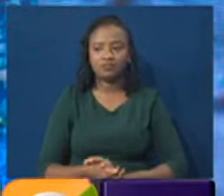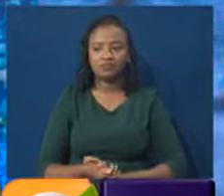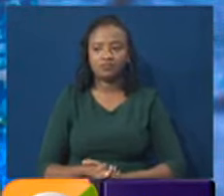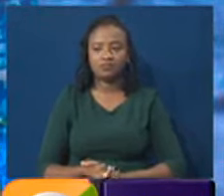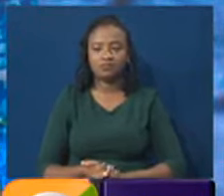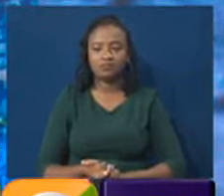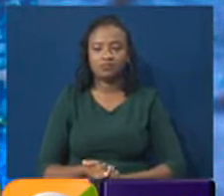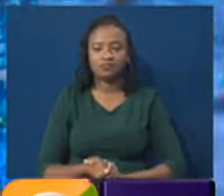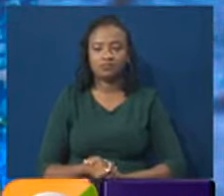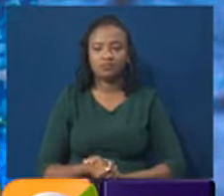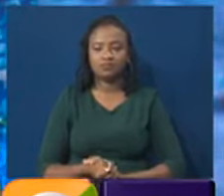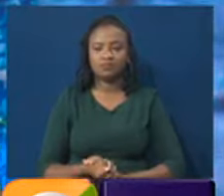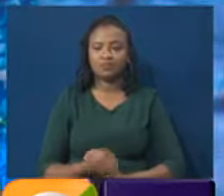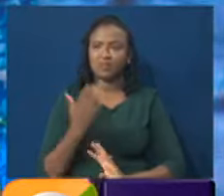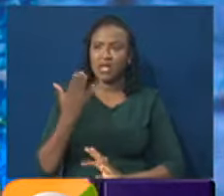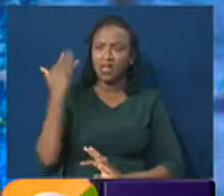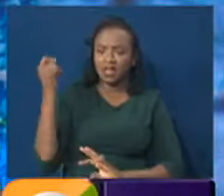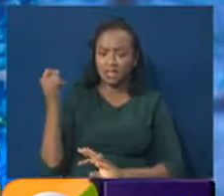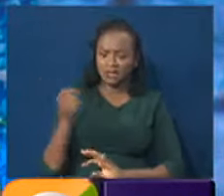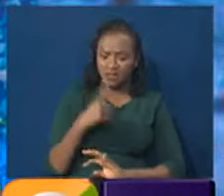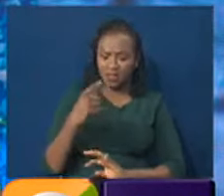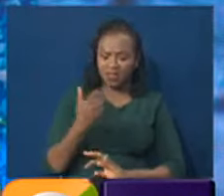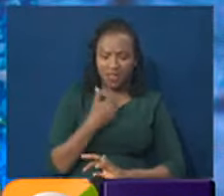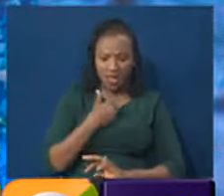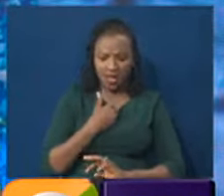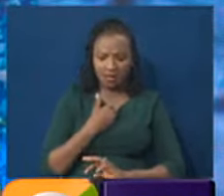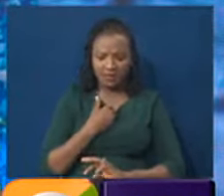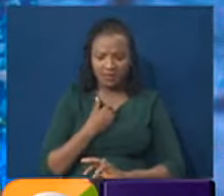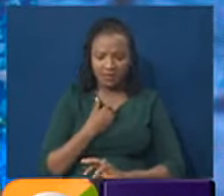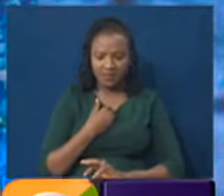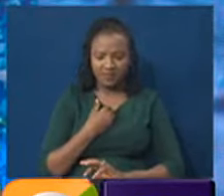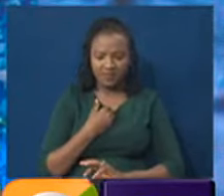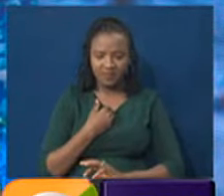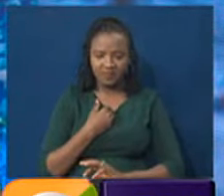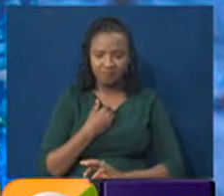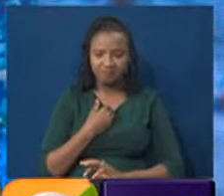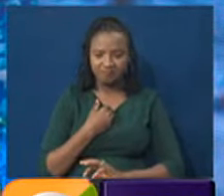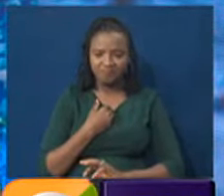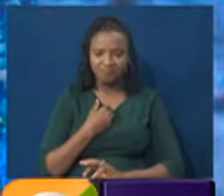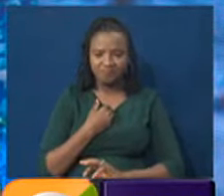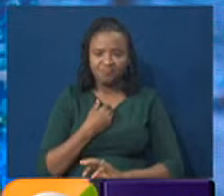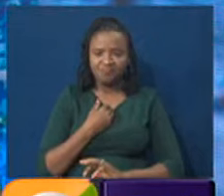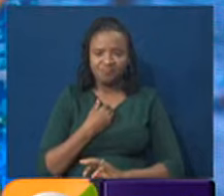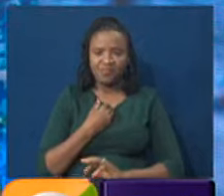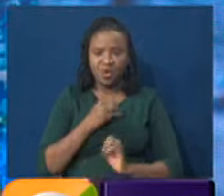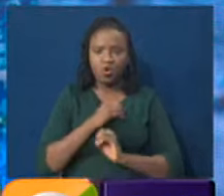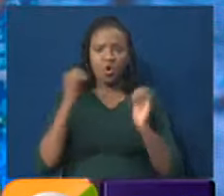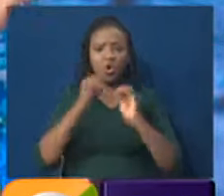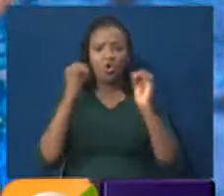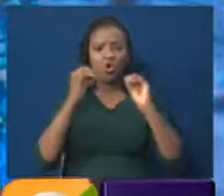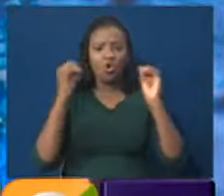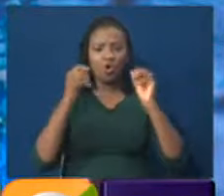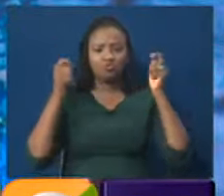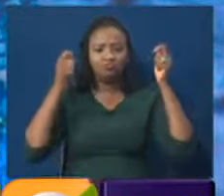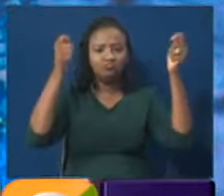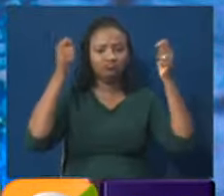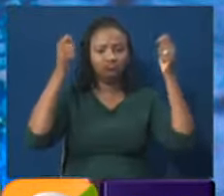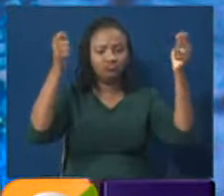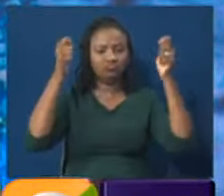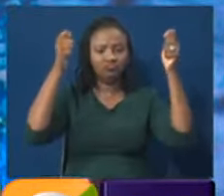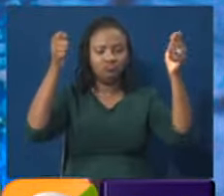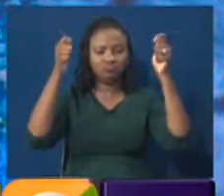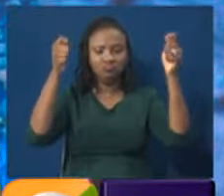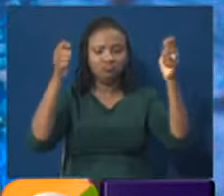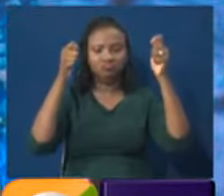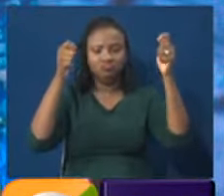recently, in the last month at least, there's been largely an absence of demonstrations, protests,